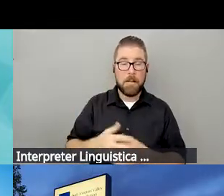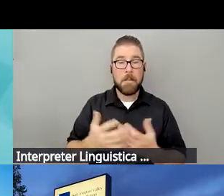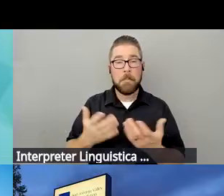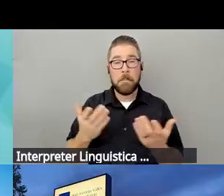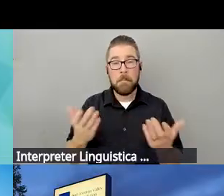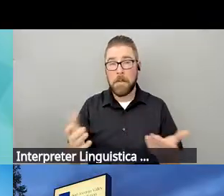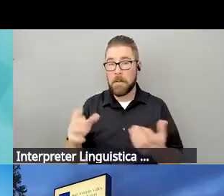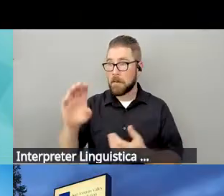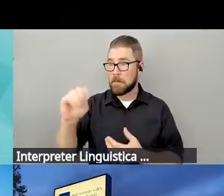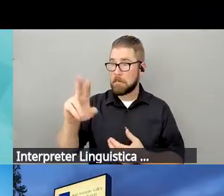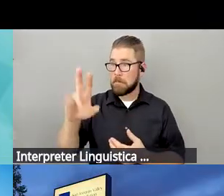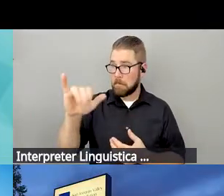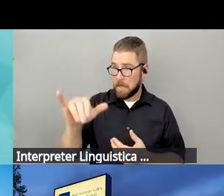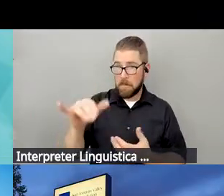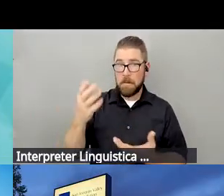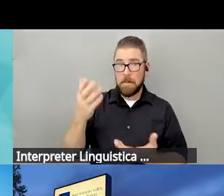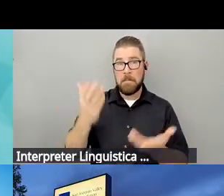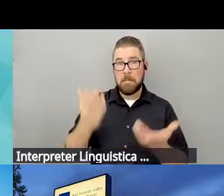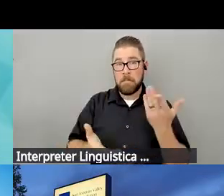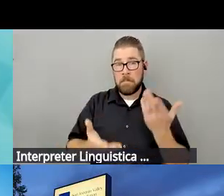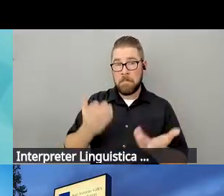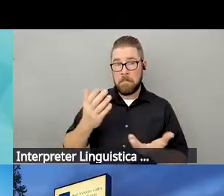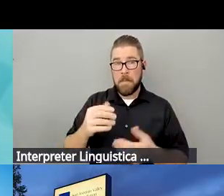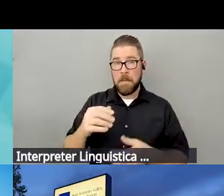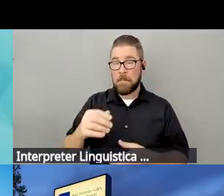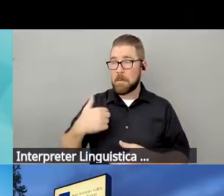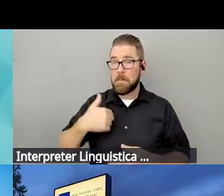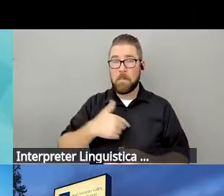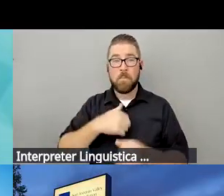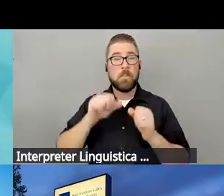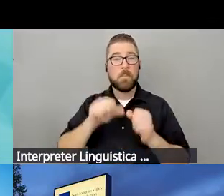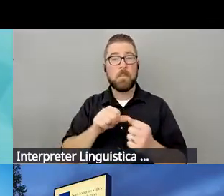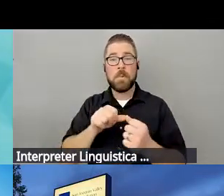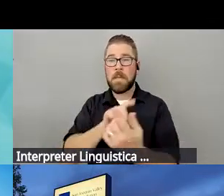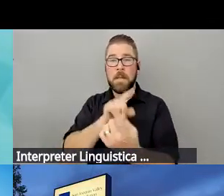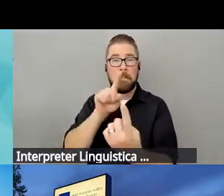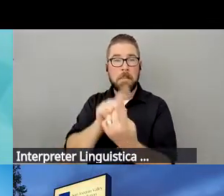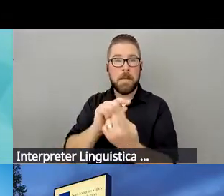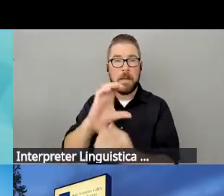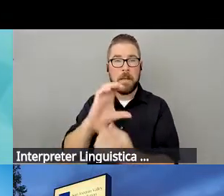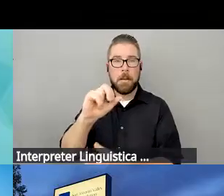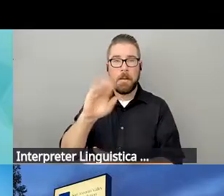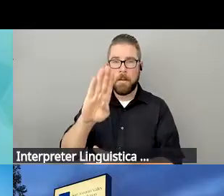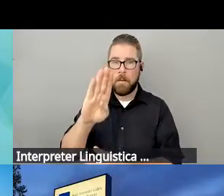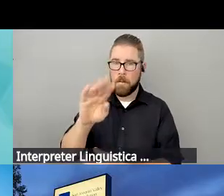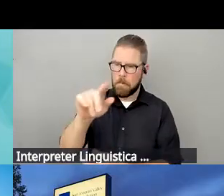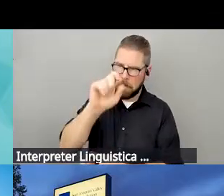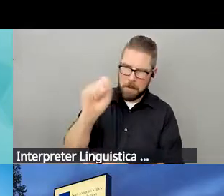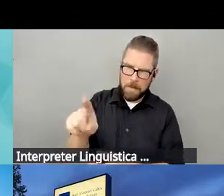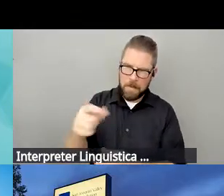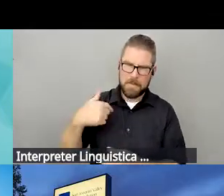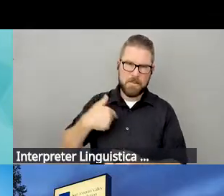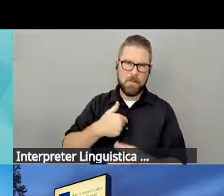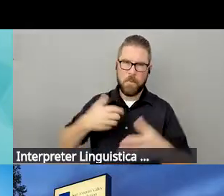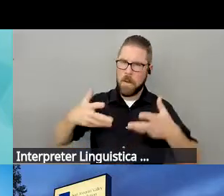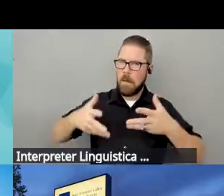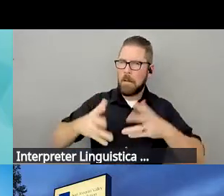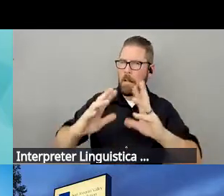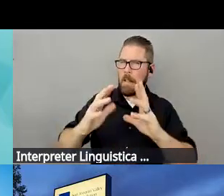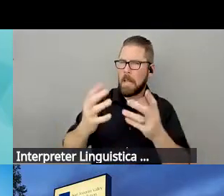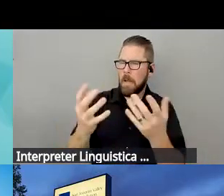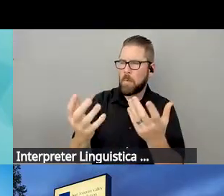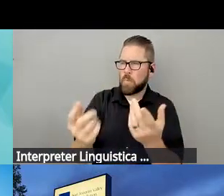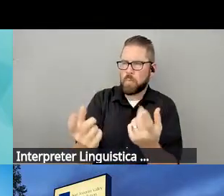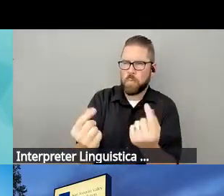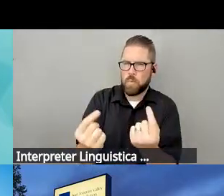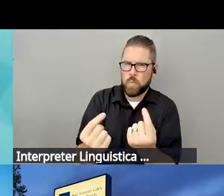with Carbon of just kind of what's allowable to spend, the types of measures that's kind of allowable to spend through